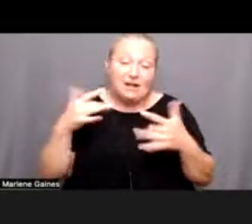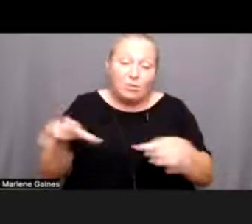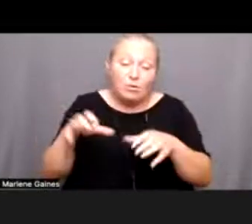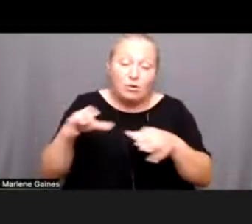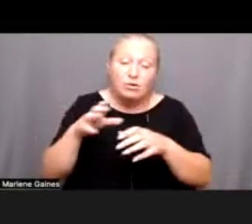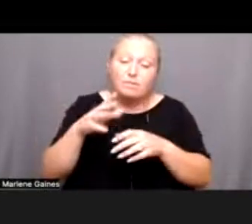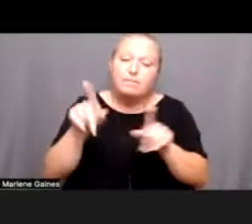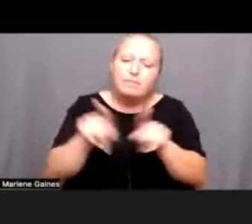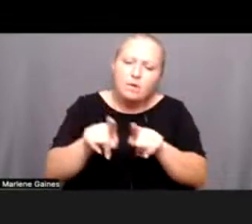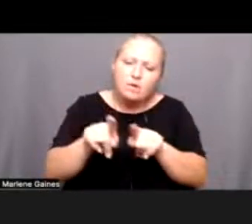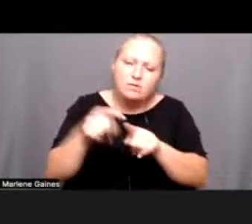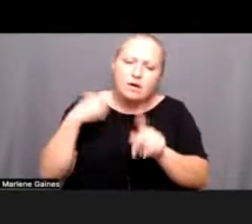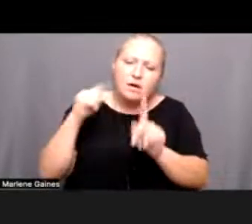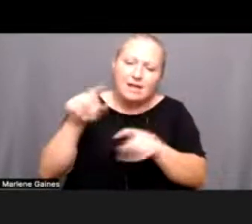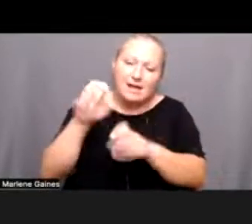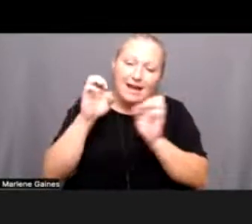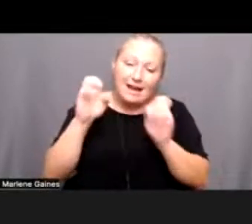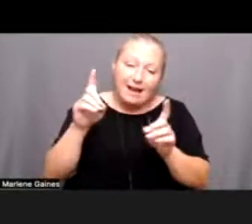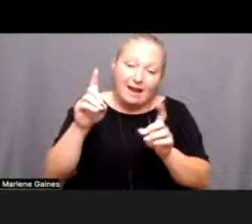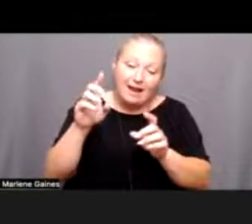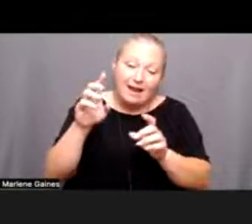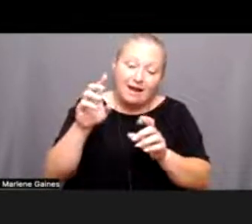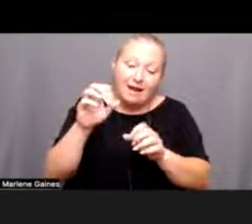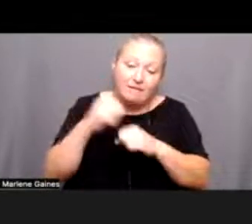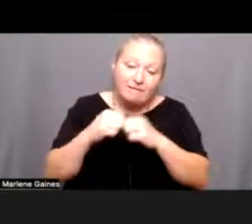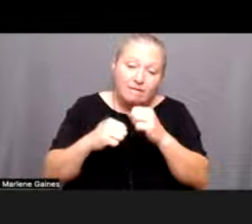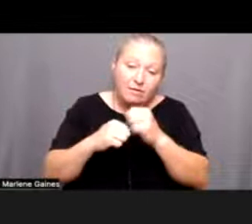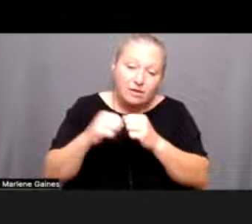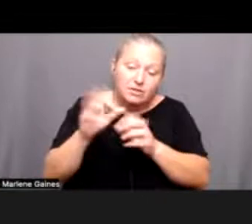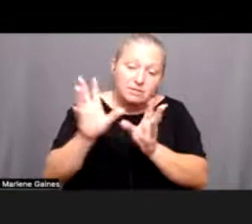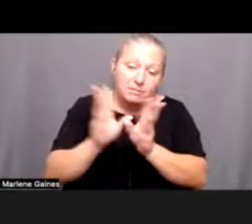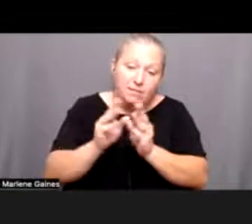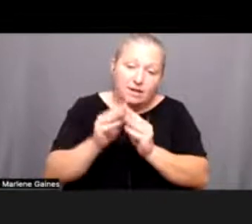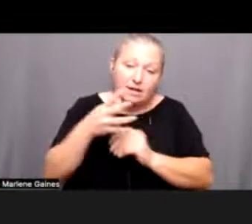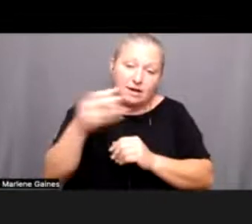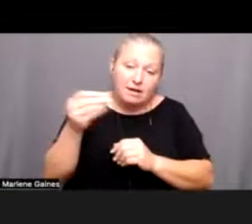I also attended the Ed Foundation meeting, and